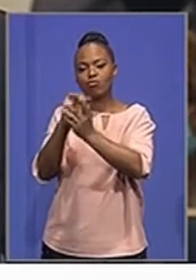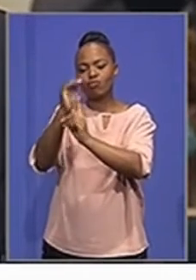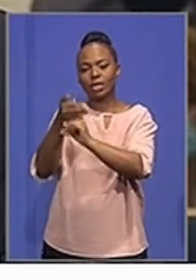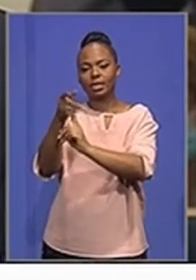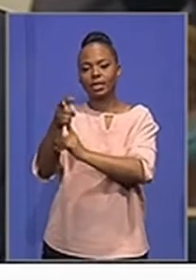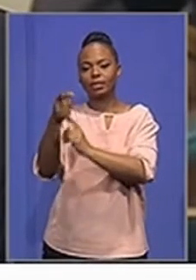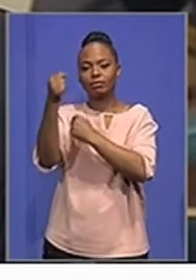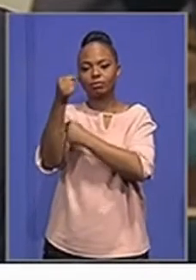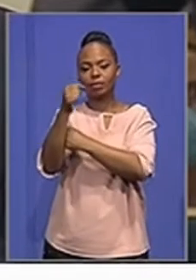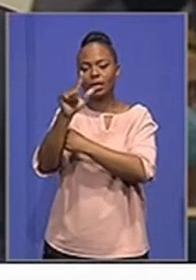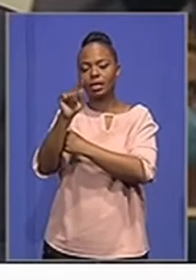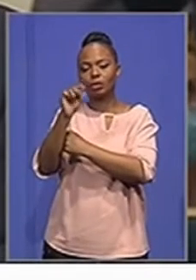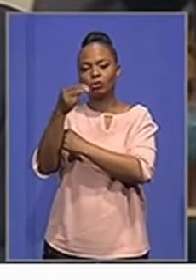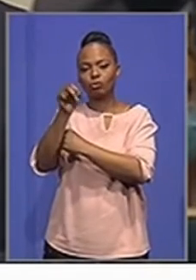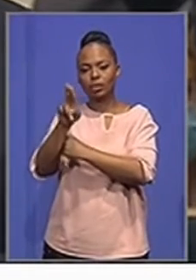House